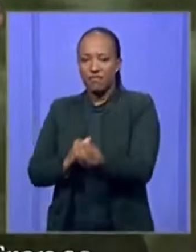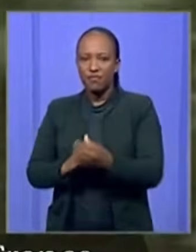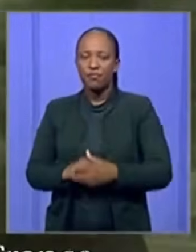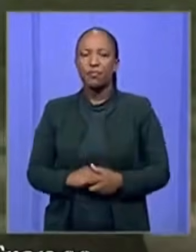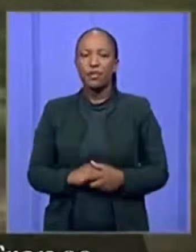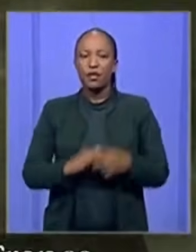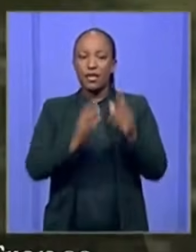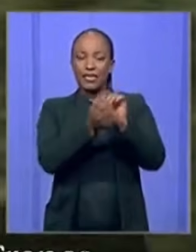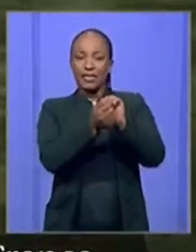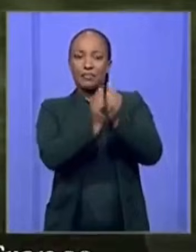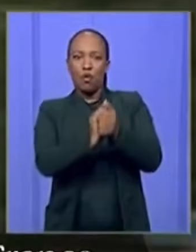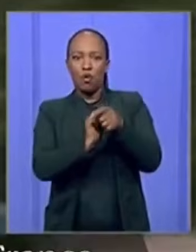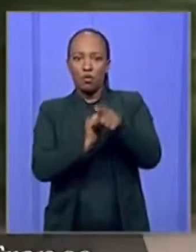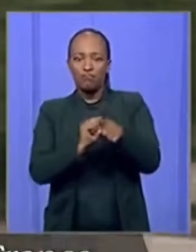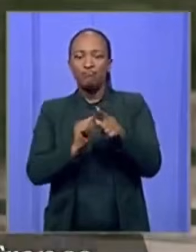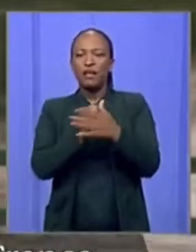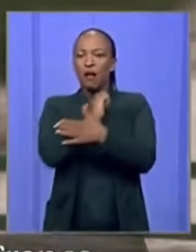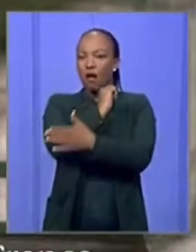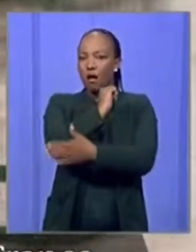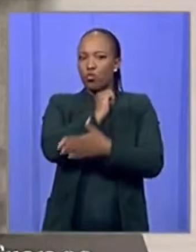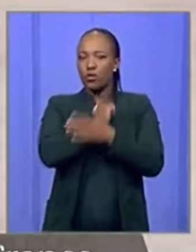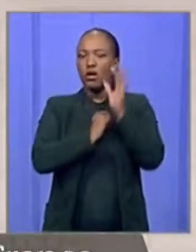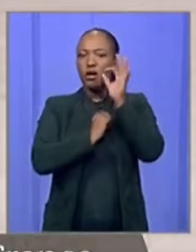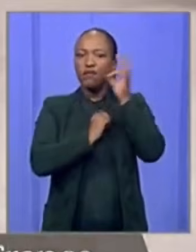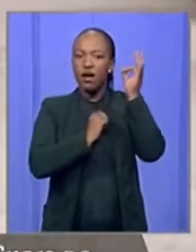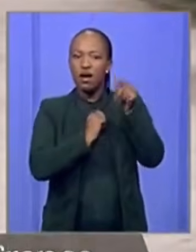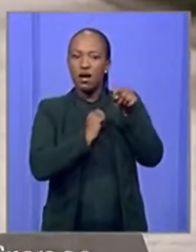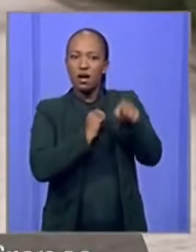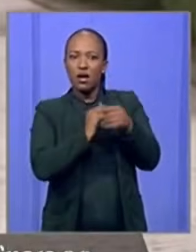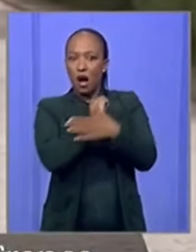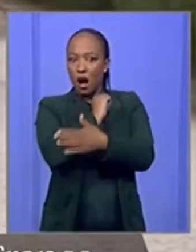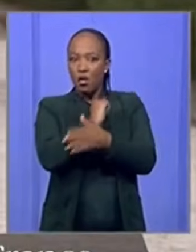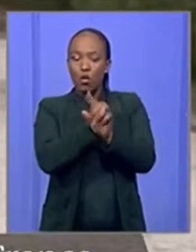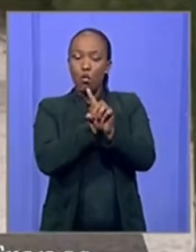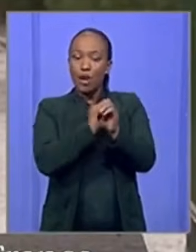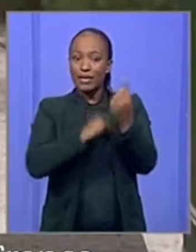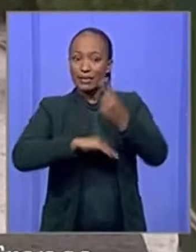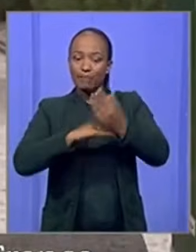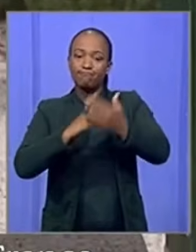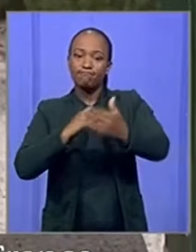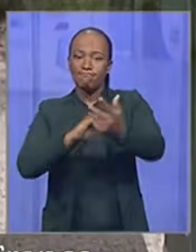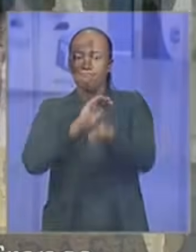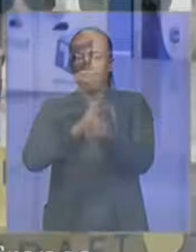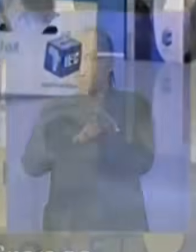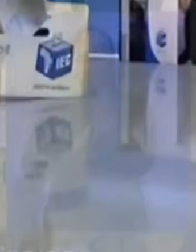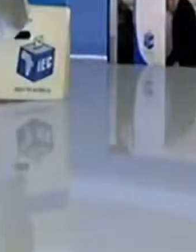Dipapadi tsa di-Olimpiki naheng ya France di tlo thakgwa matsatsing a 100 a tlang.